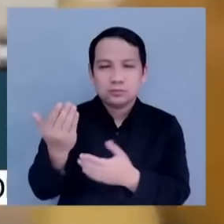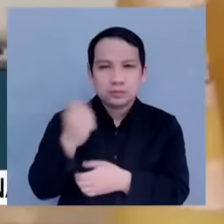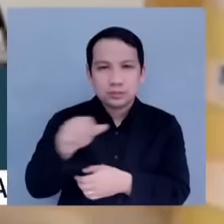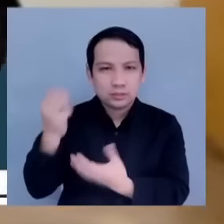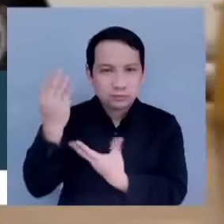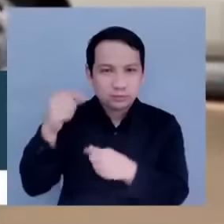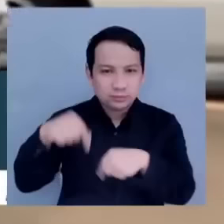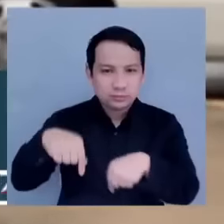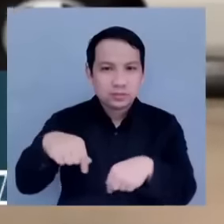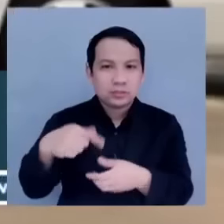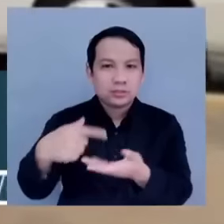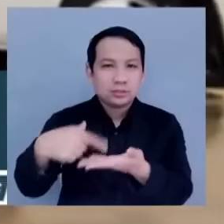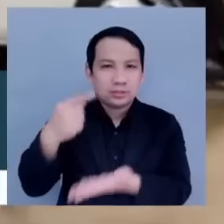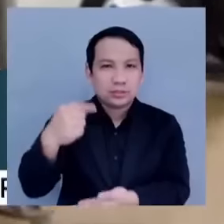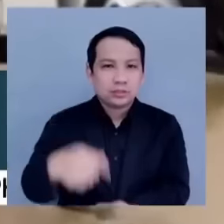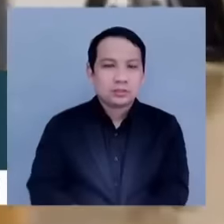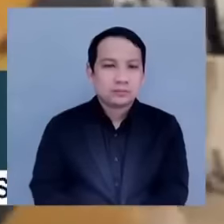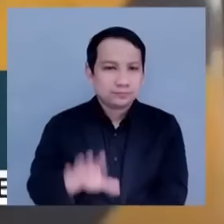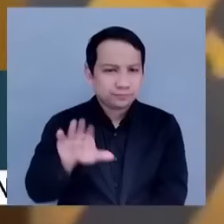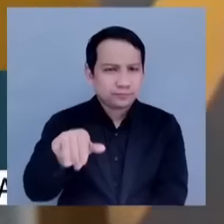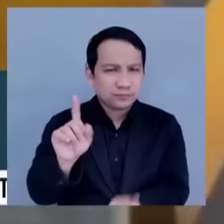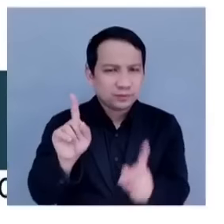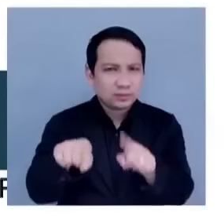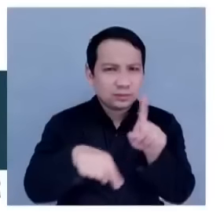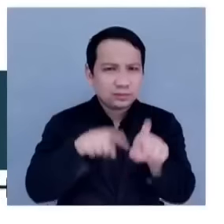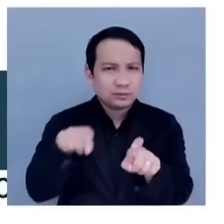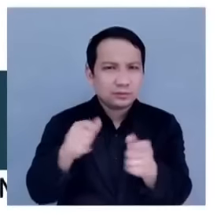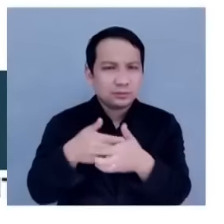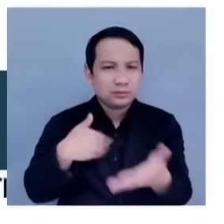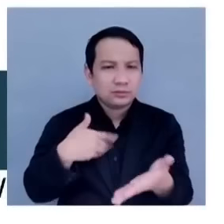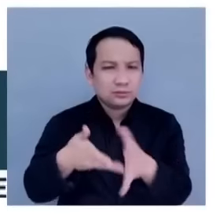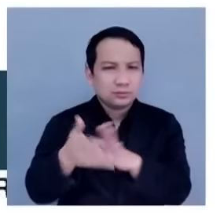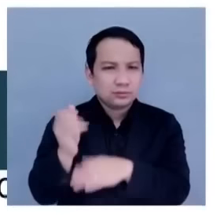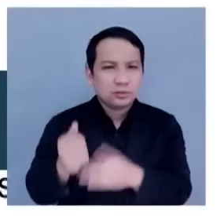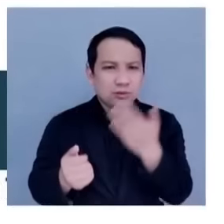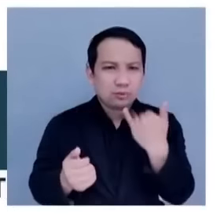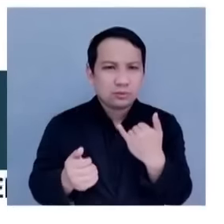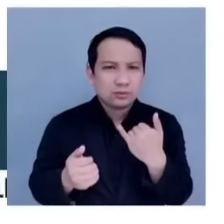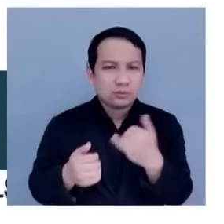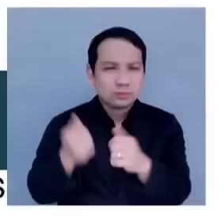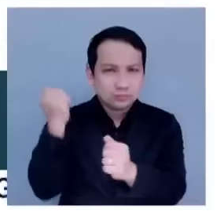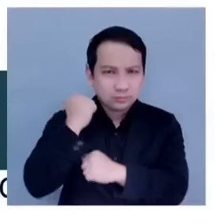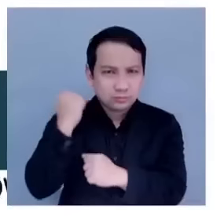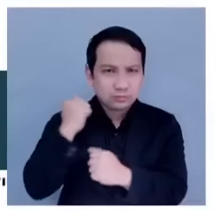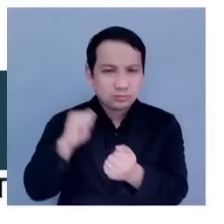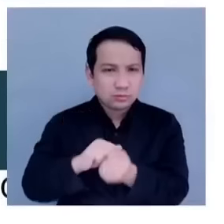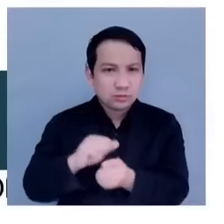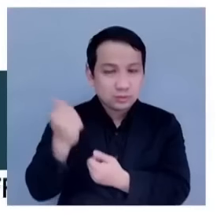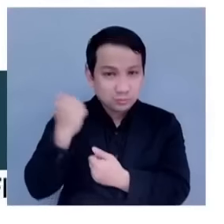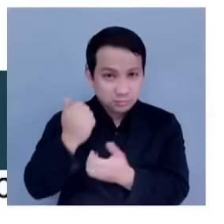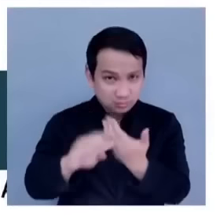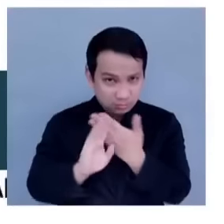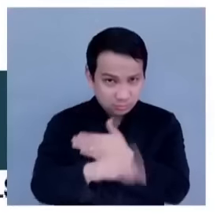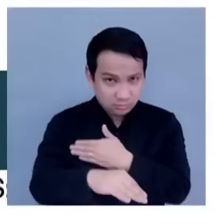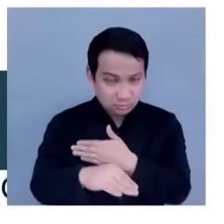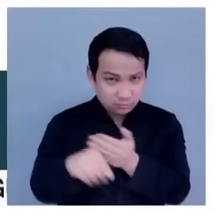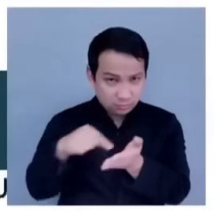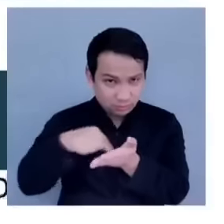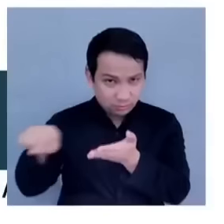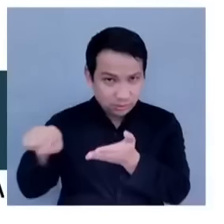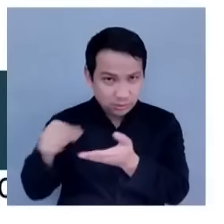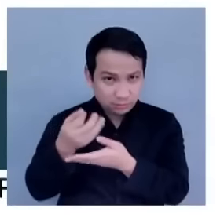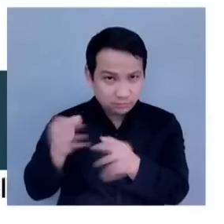Tarlac. Carmina. All right, Johnson, just a couple of questions for you before we let you go. What are the expectations? Is she expected to post bail? If she